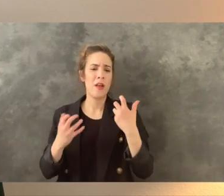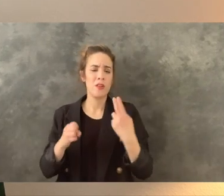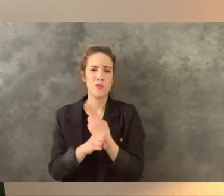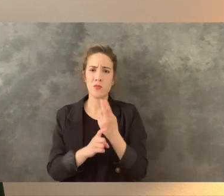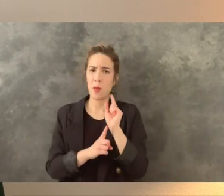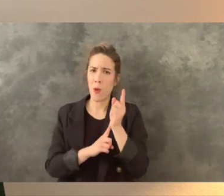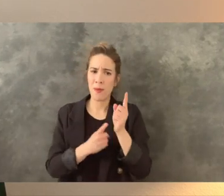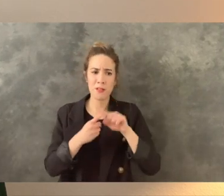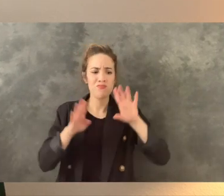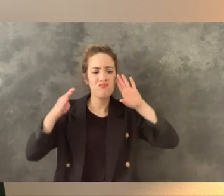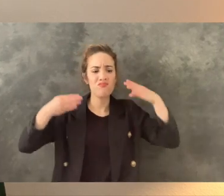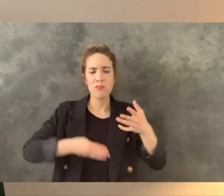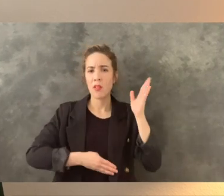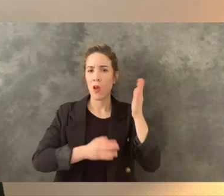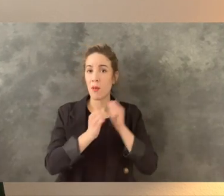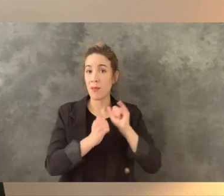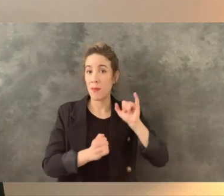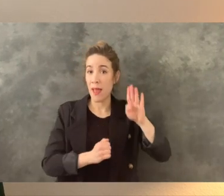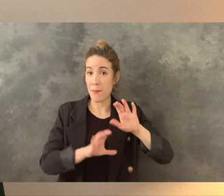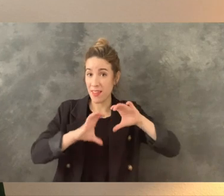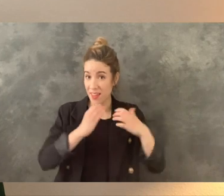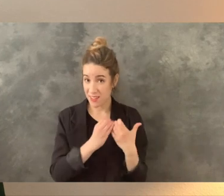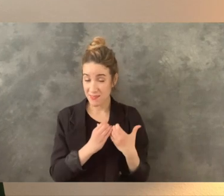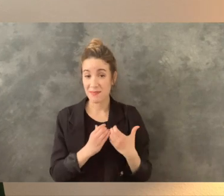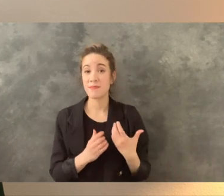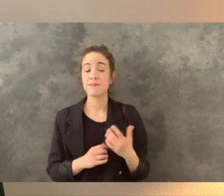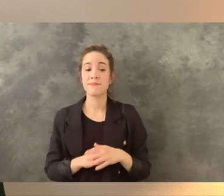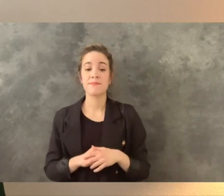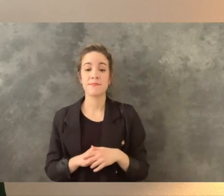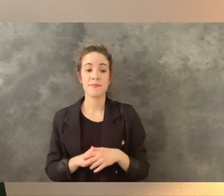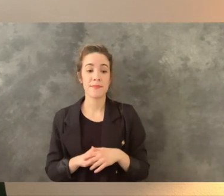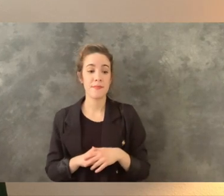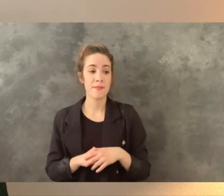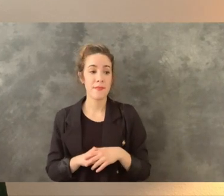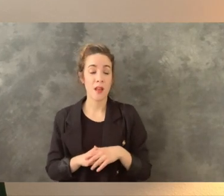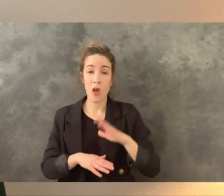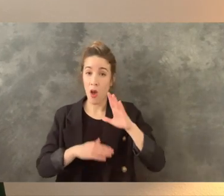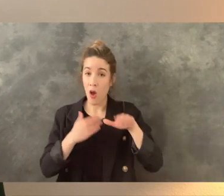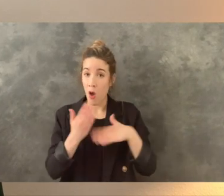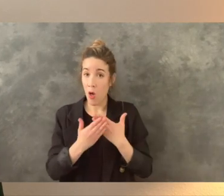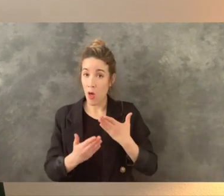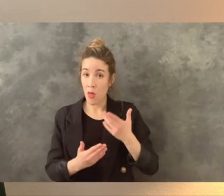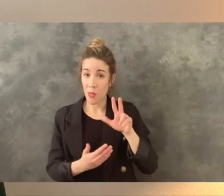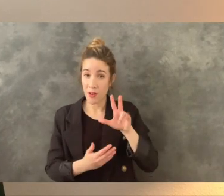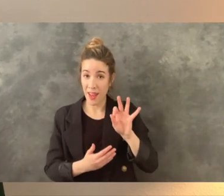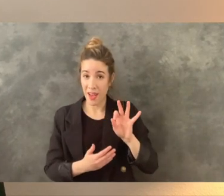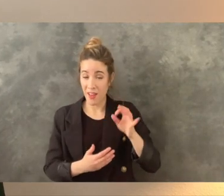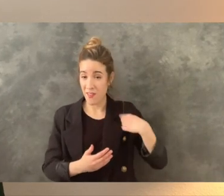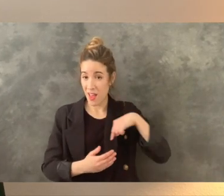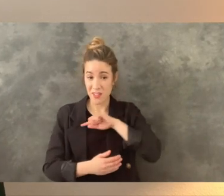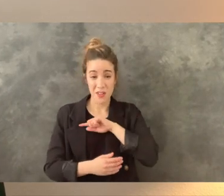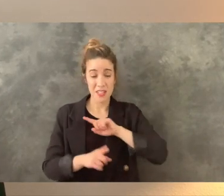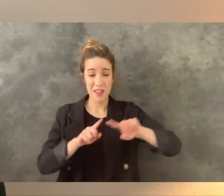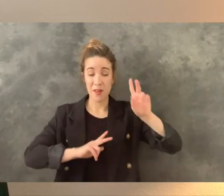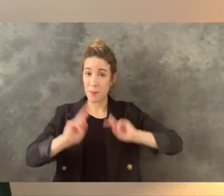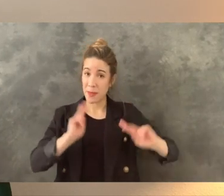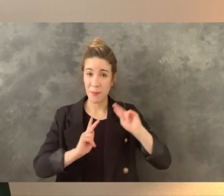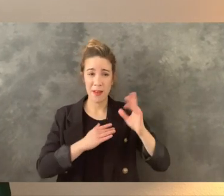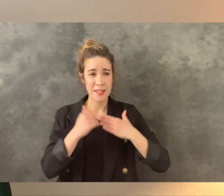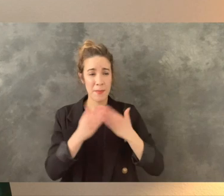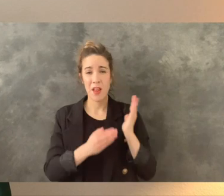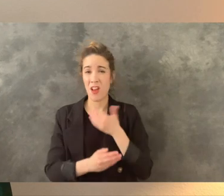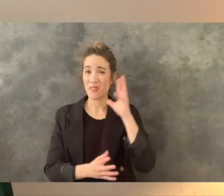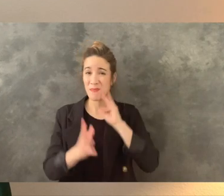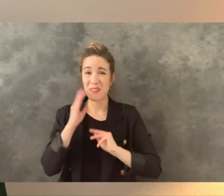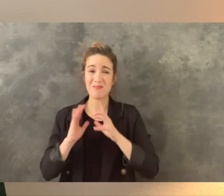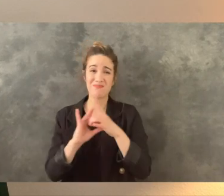like to take a moment to address my IB class, the people I spent every day of high school with. Although all 39 of us are very different people, our experiences